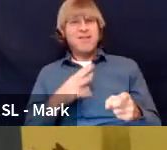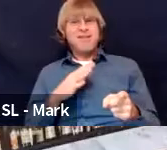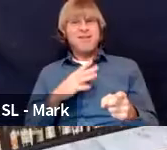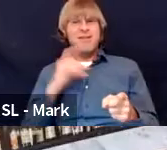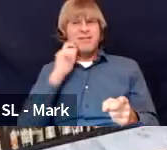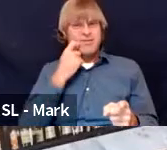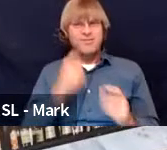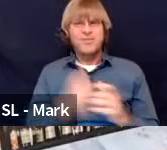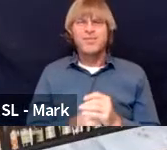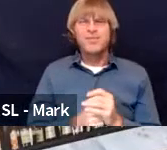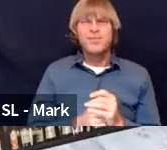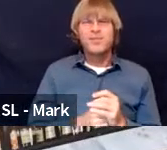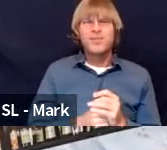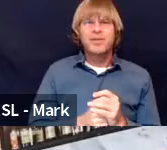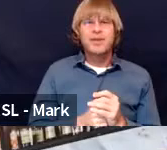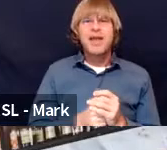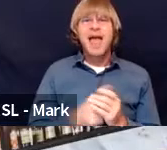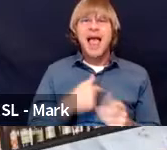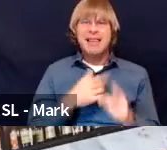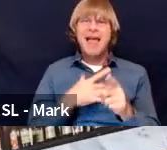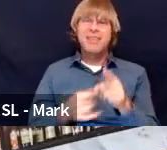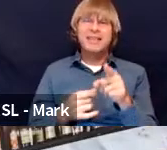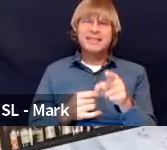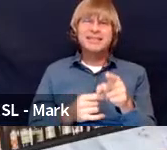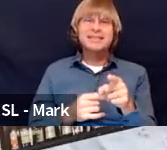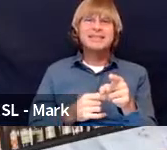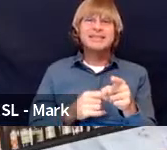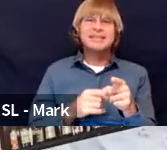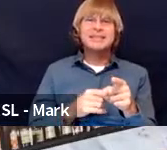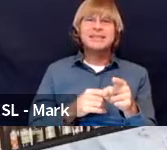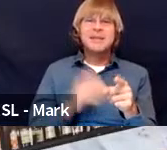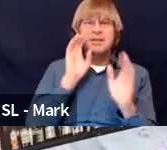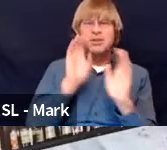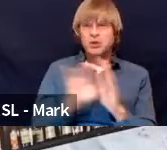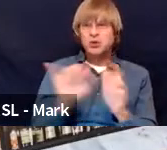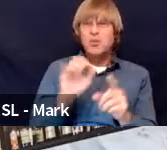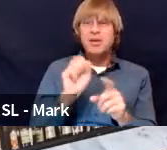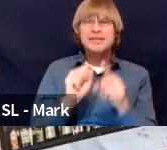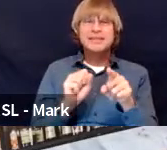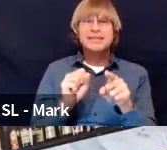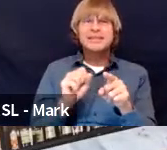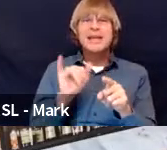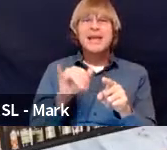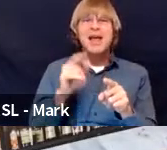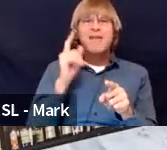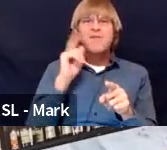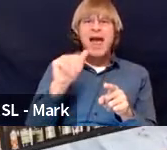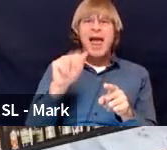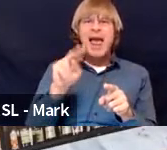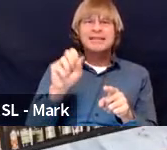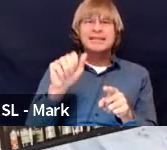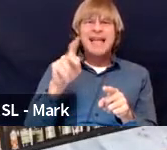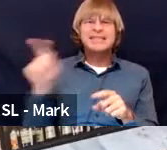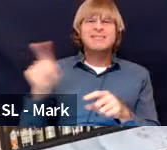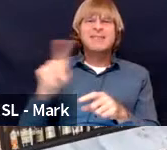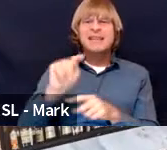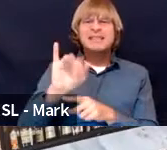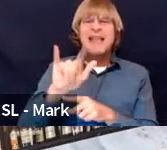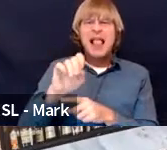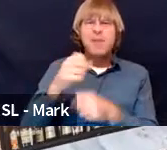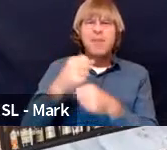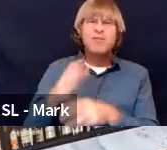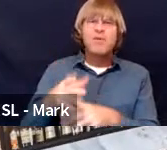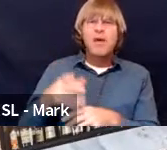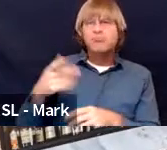accident. I love this particular piece as well because it is for Ann Sachs, which is a tile manufacturer, very high